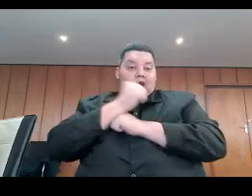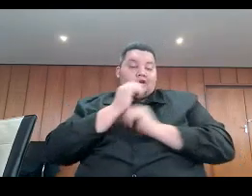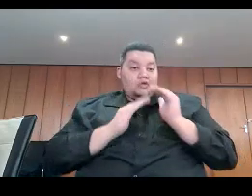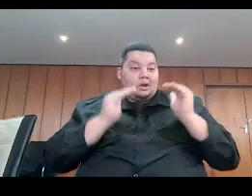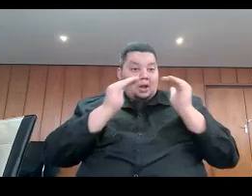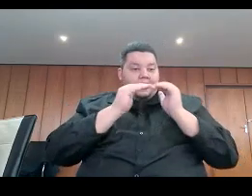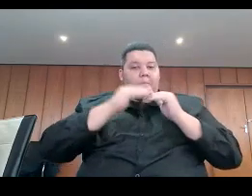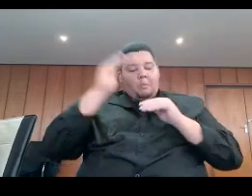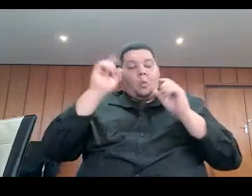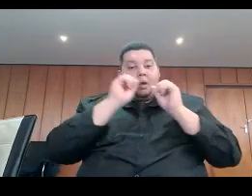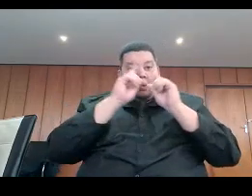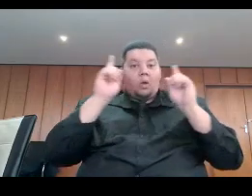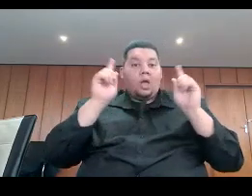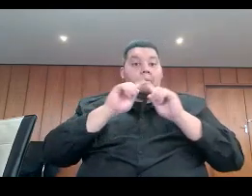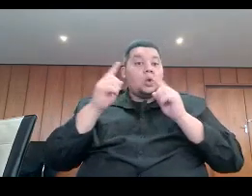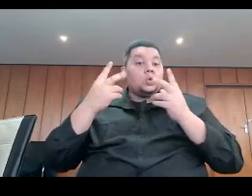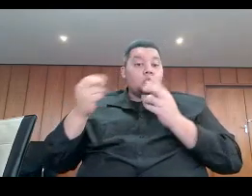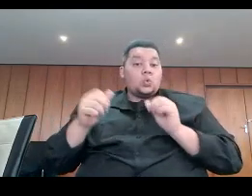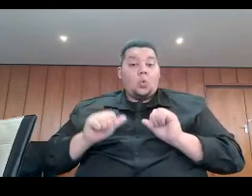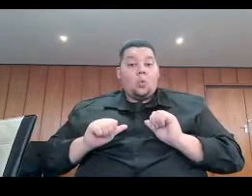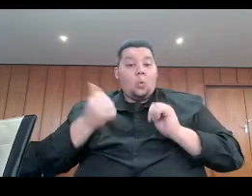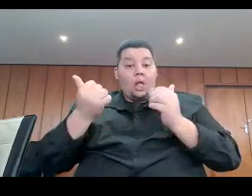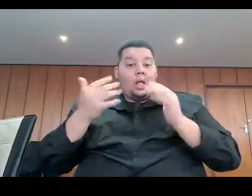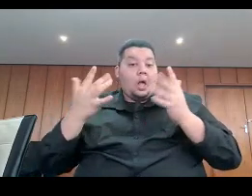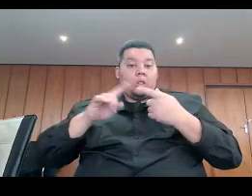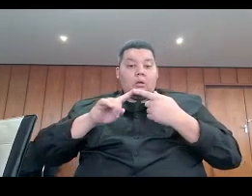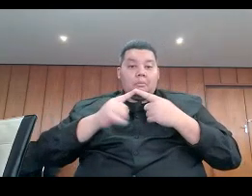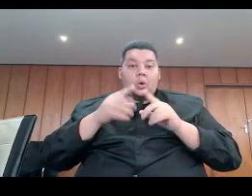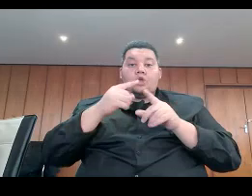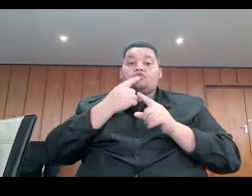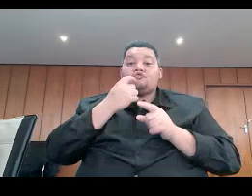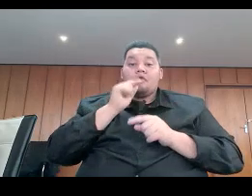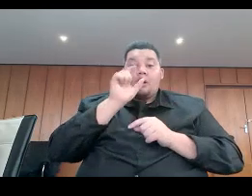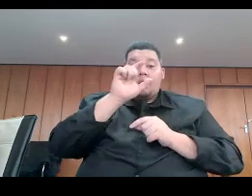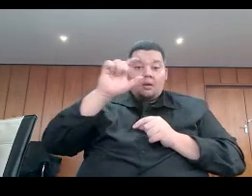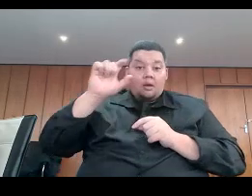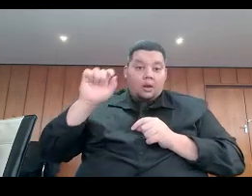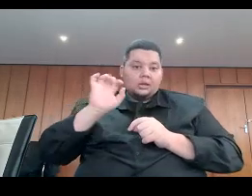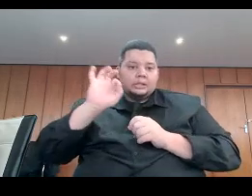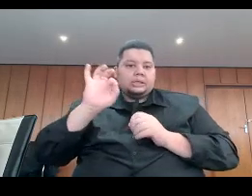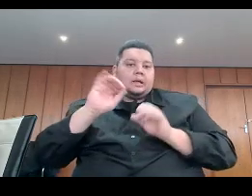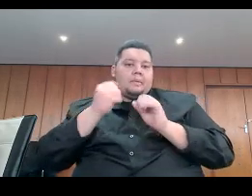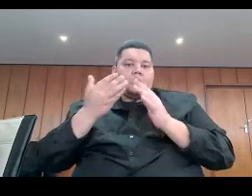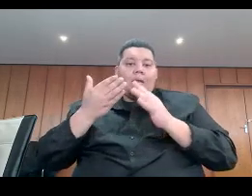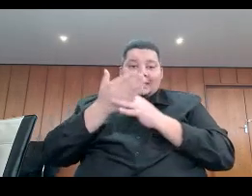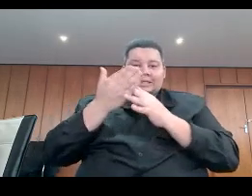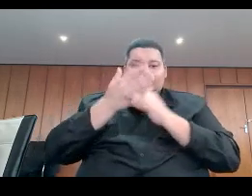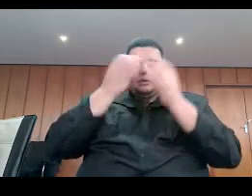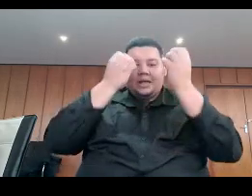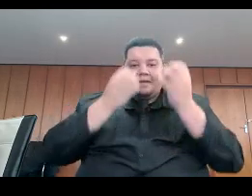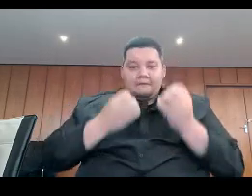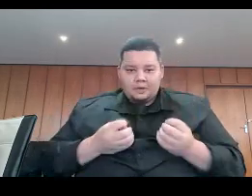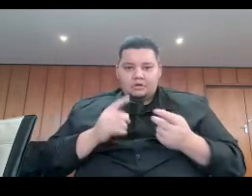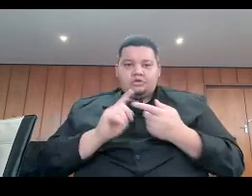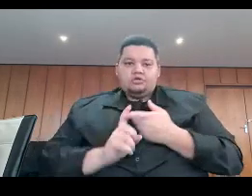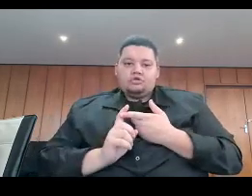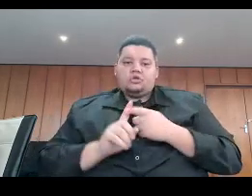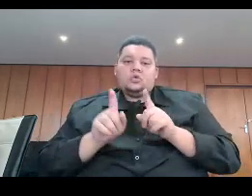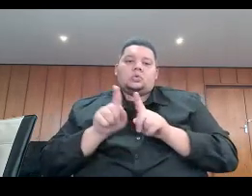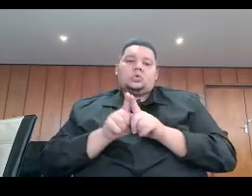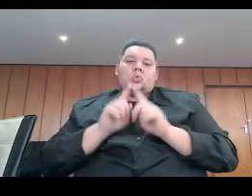Where we're not doing well are the points in red, which is about accessible information